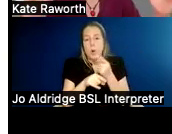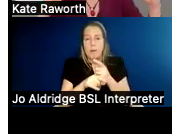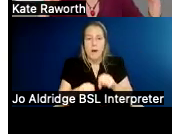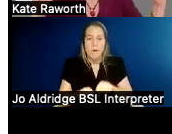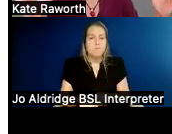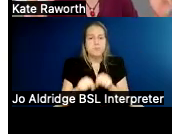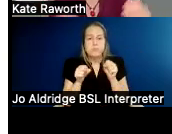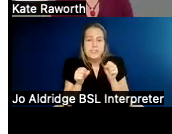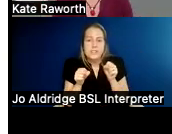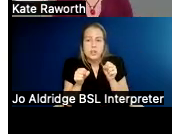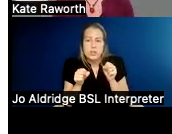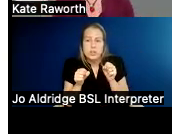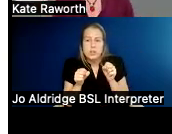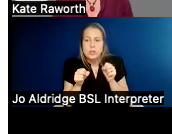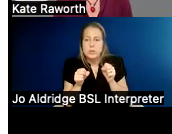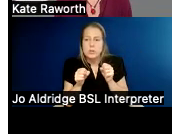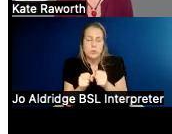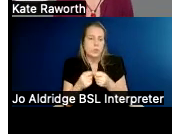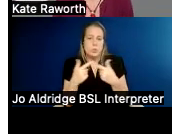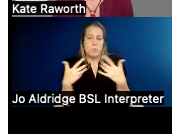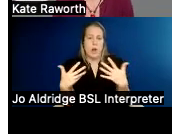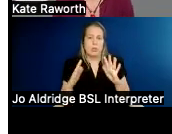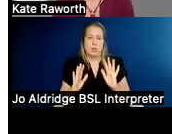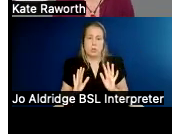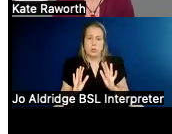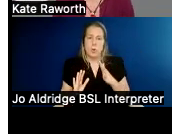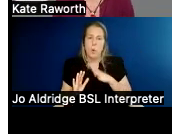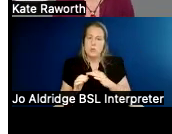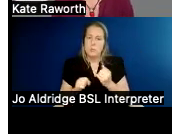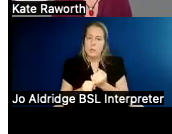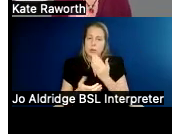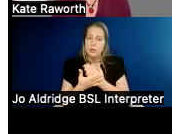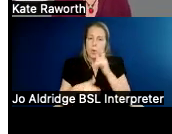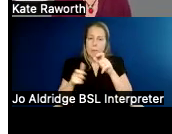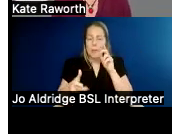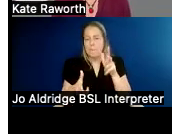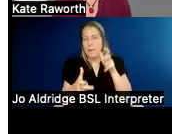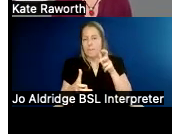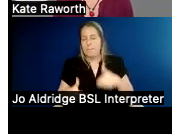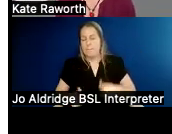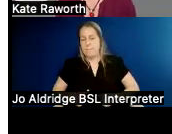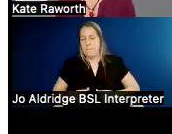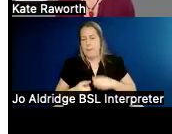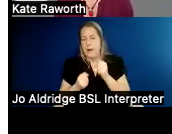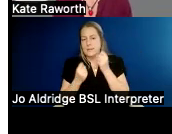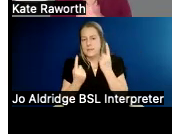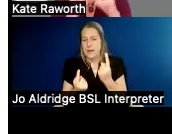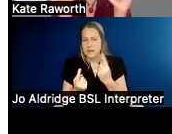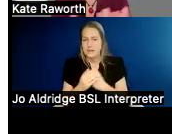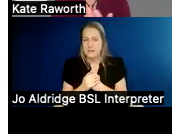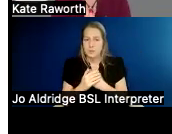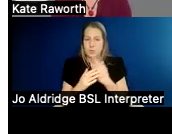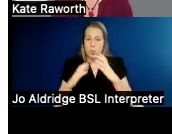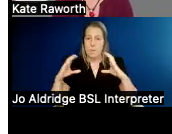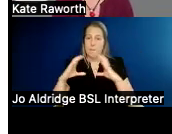the top. They're too much. And to make them as intuitive as possible. So this time around, the planetary boundaries concepts